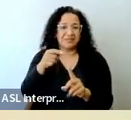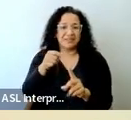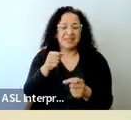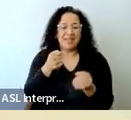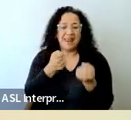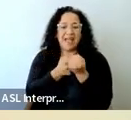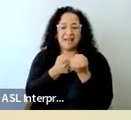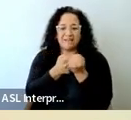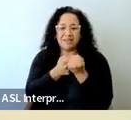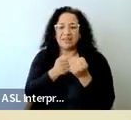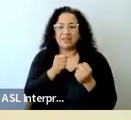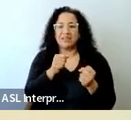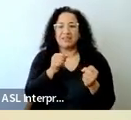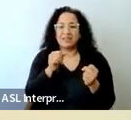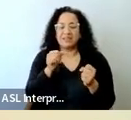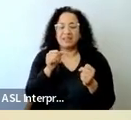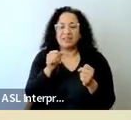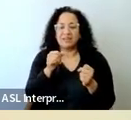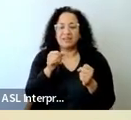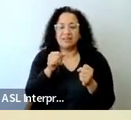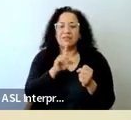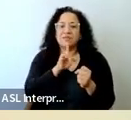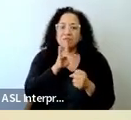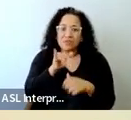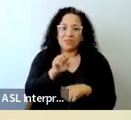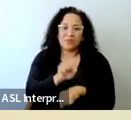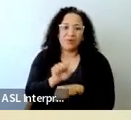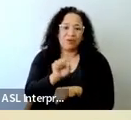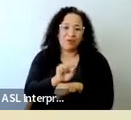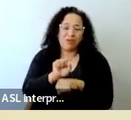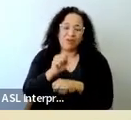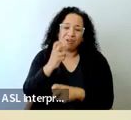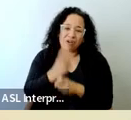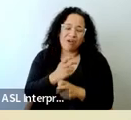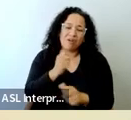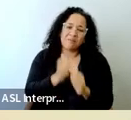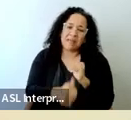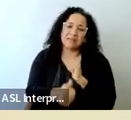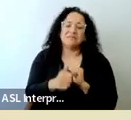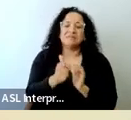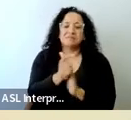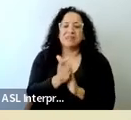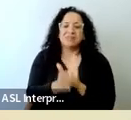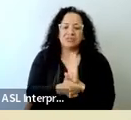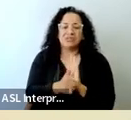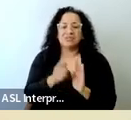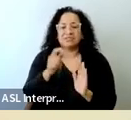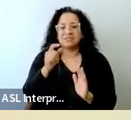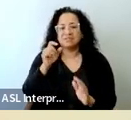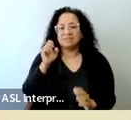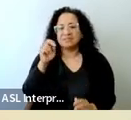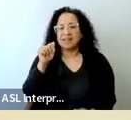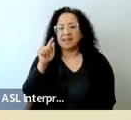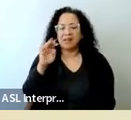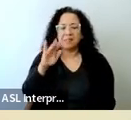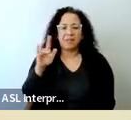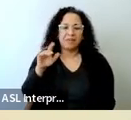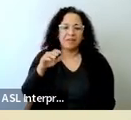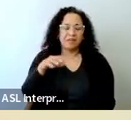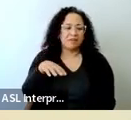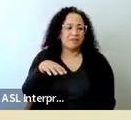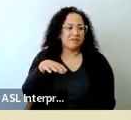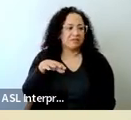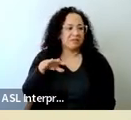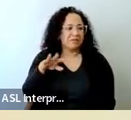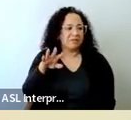advocates really worked hard to have legislation passed, Senate Bill 468 back now 10 years ago that